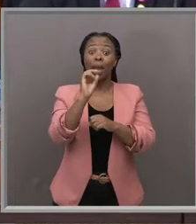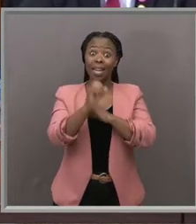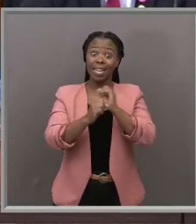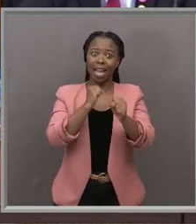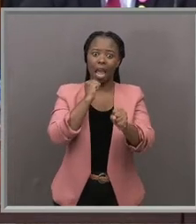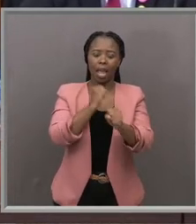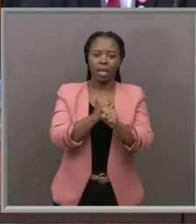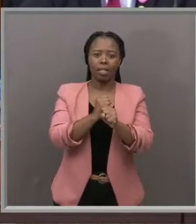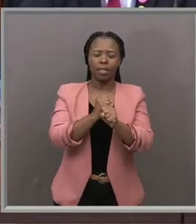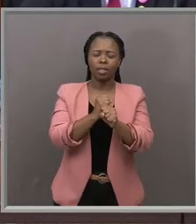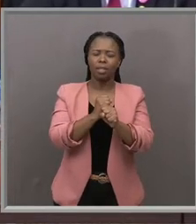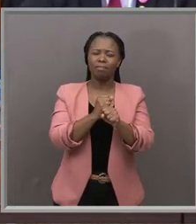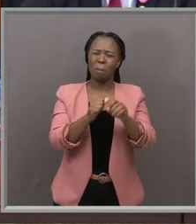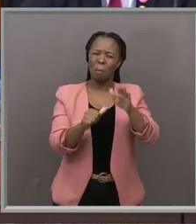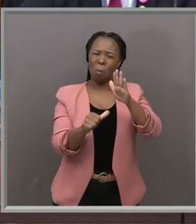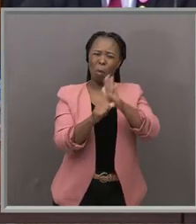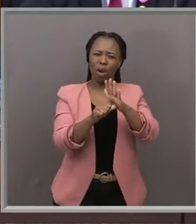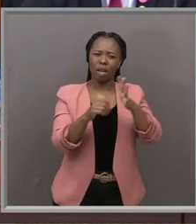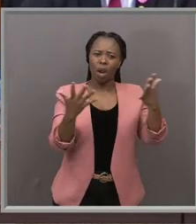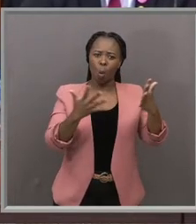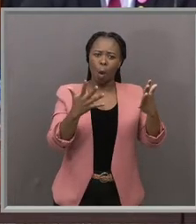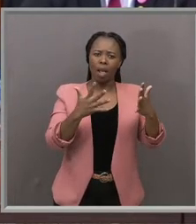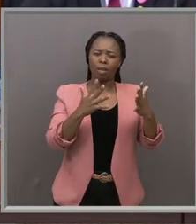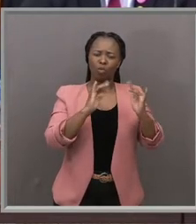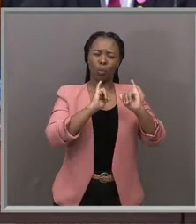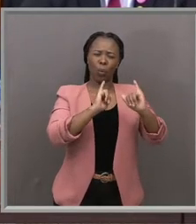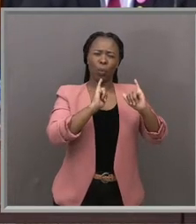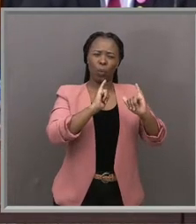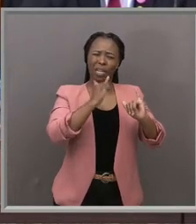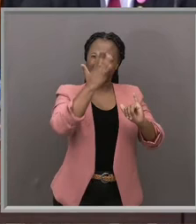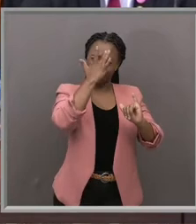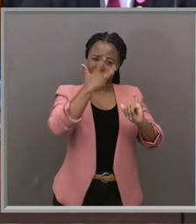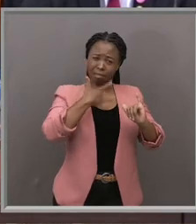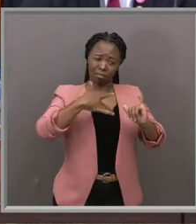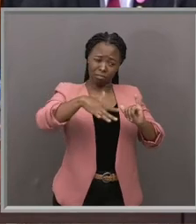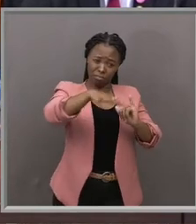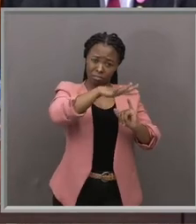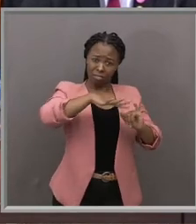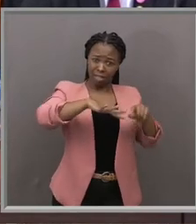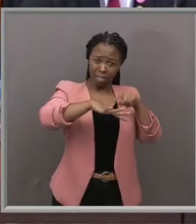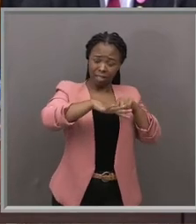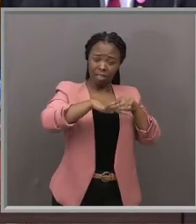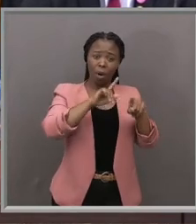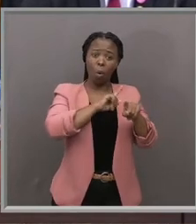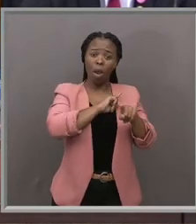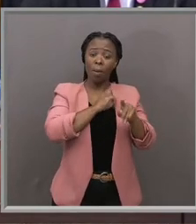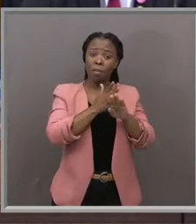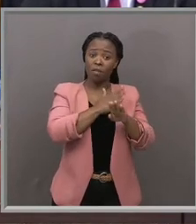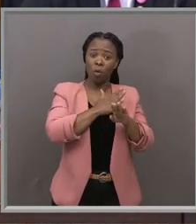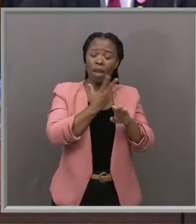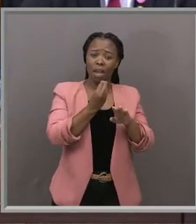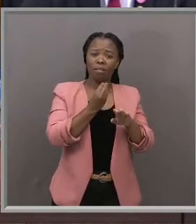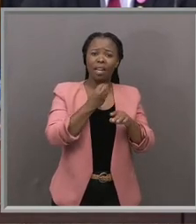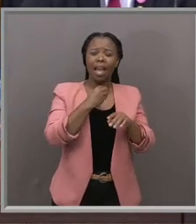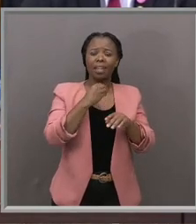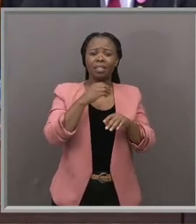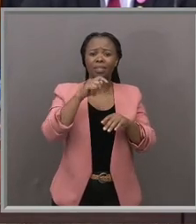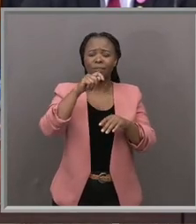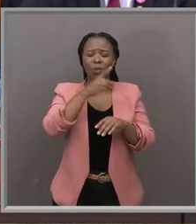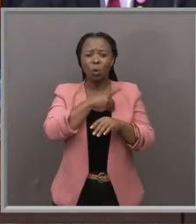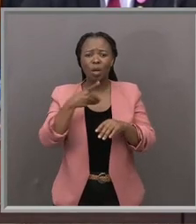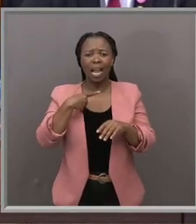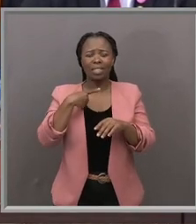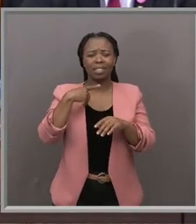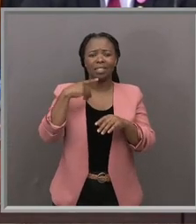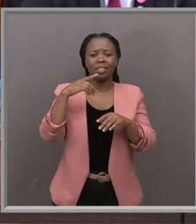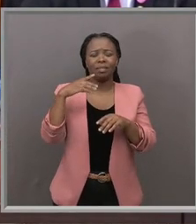in critical care capacity that we have never had. And the clinicians have been giving us feedback, and one